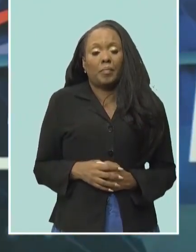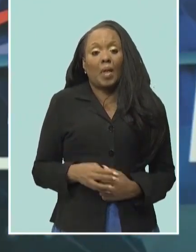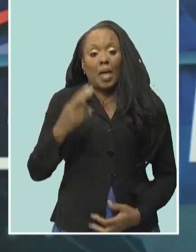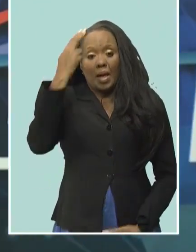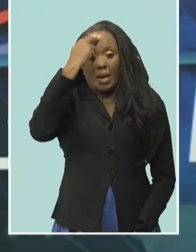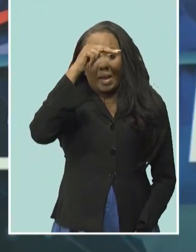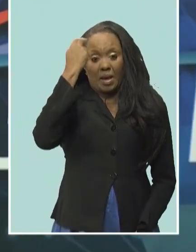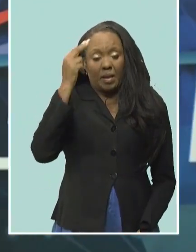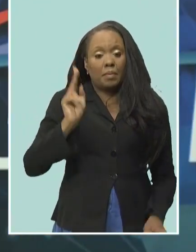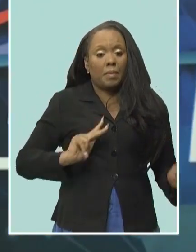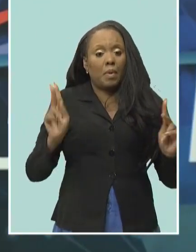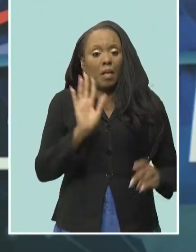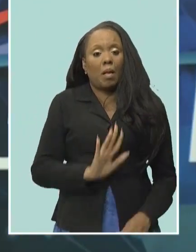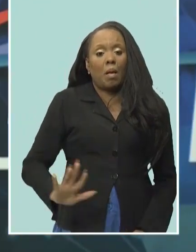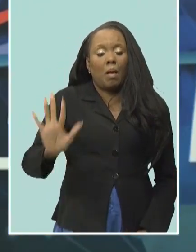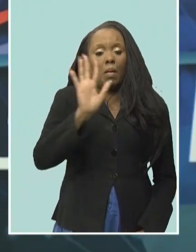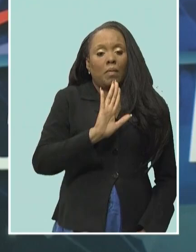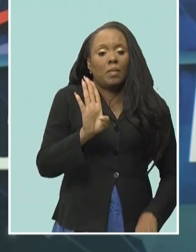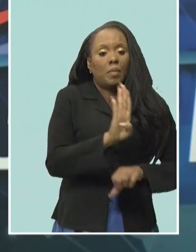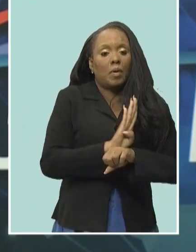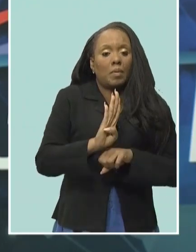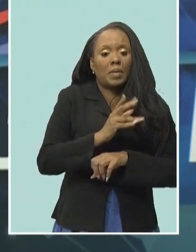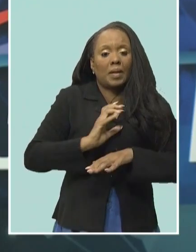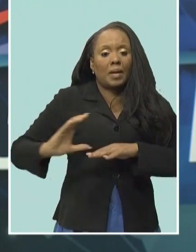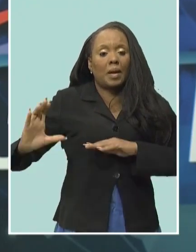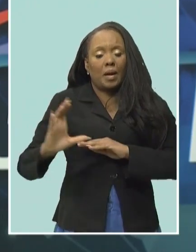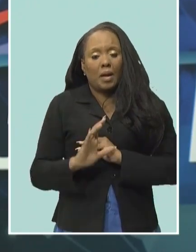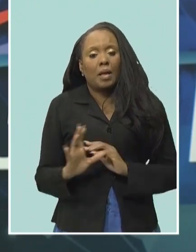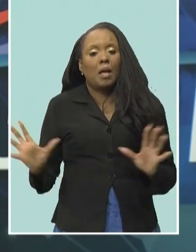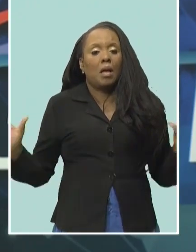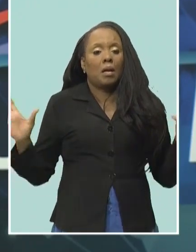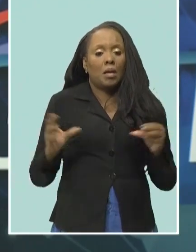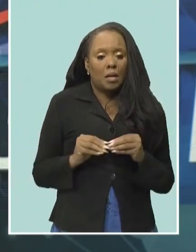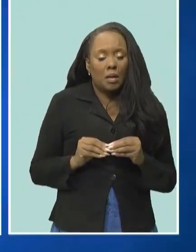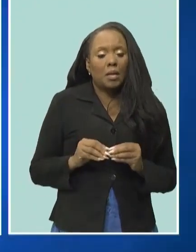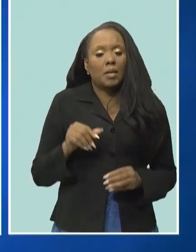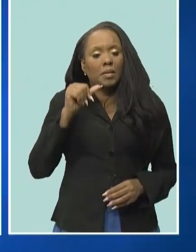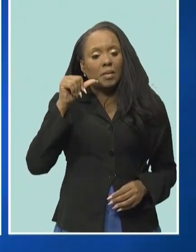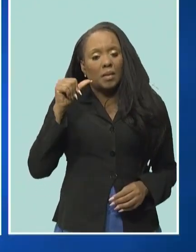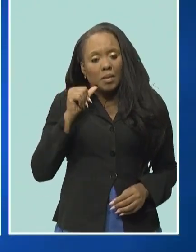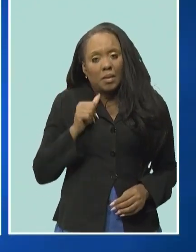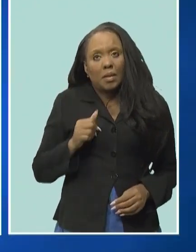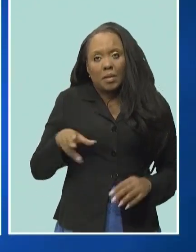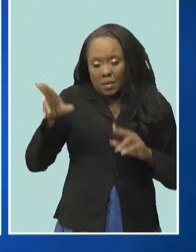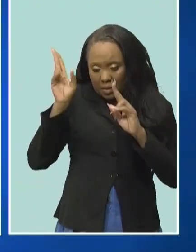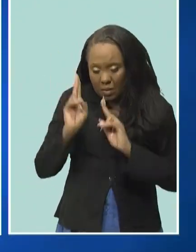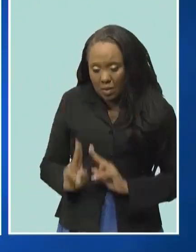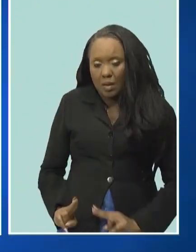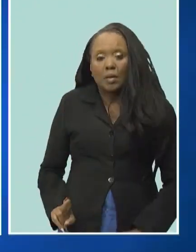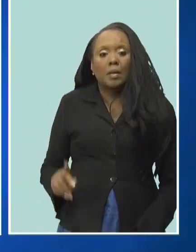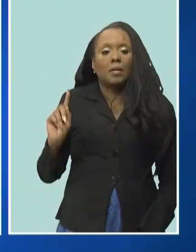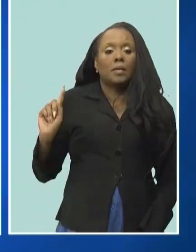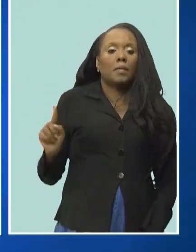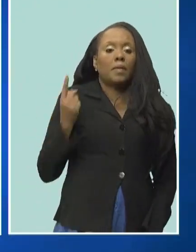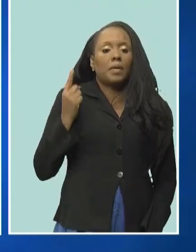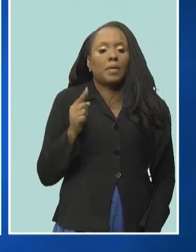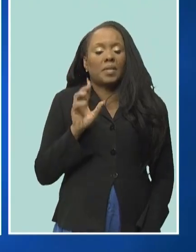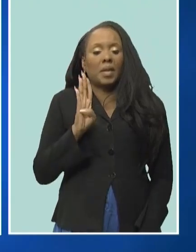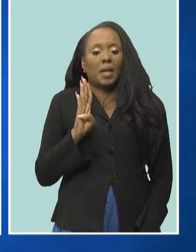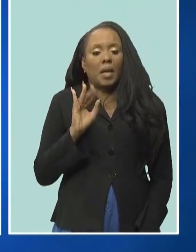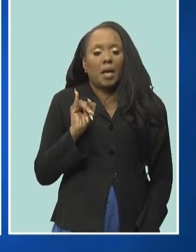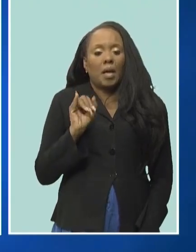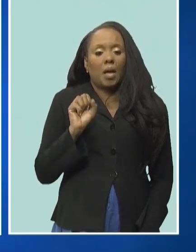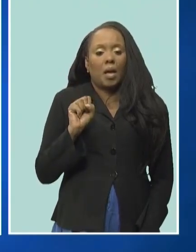Catholics from across the island and region gathered in person and online yesterday to bid their final farewell to the first Bishop of Bridgetown